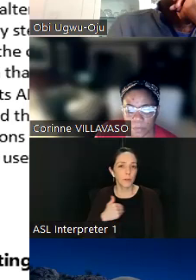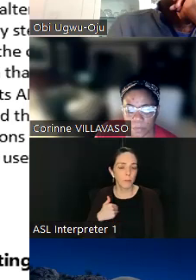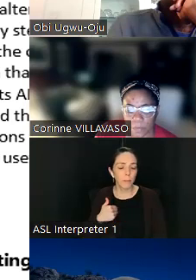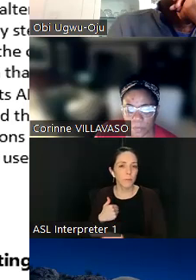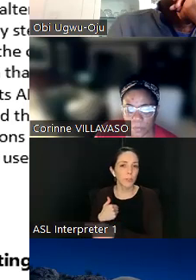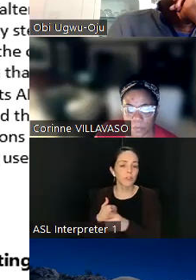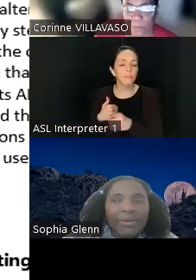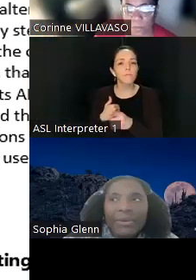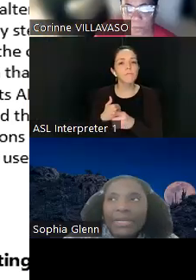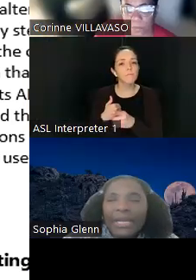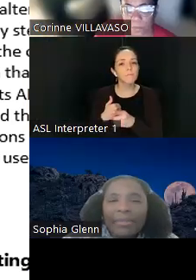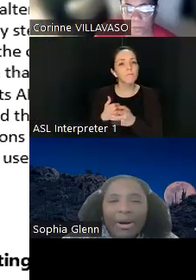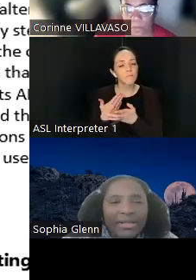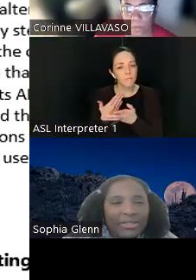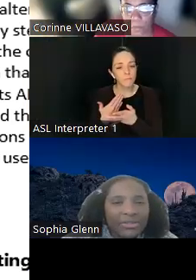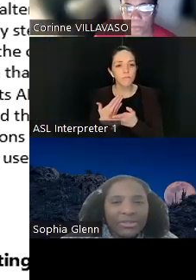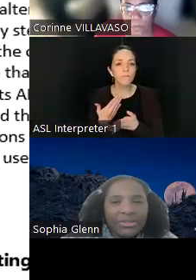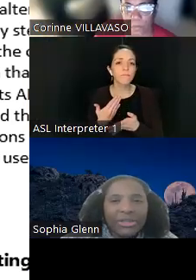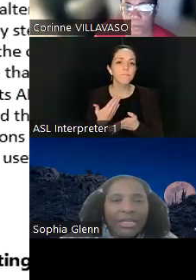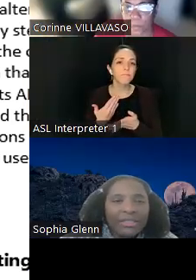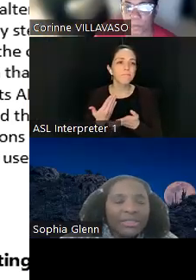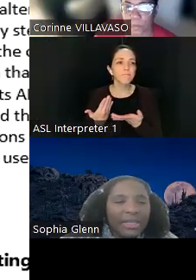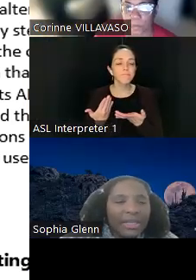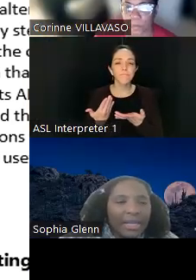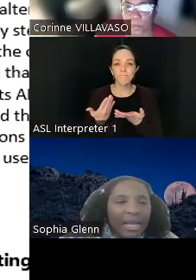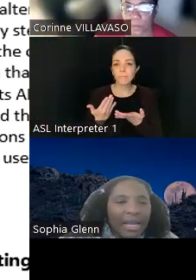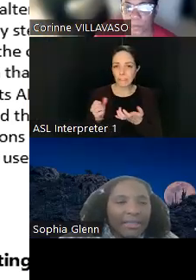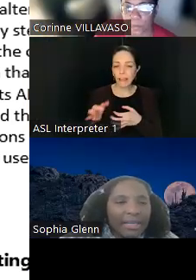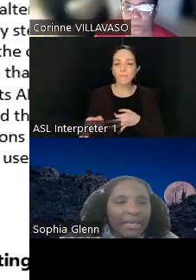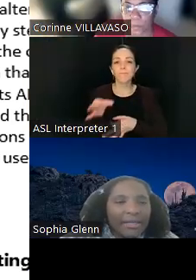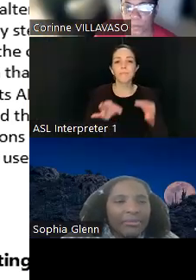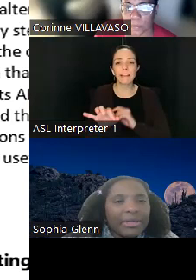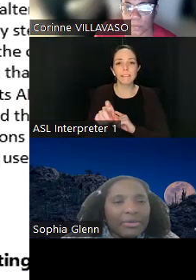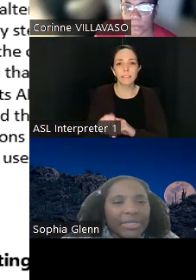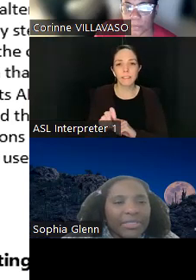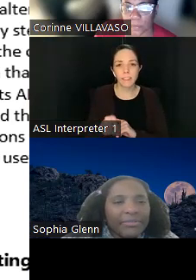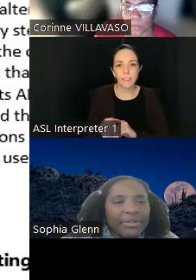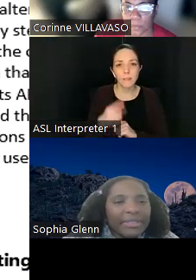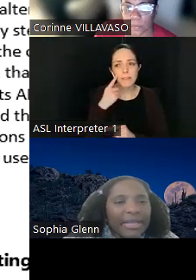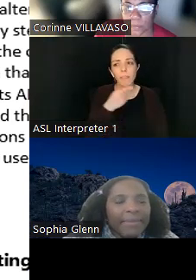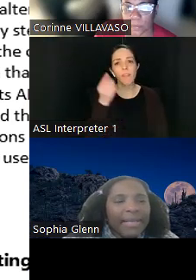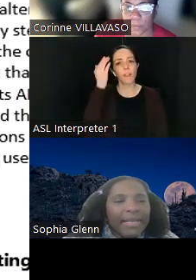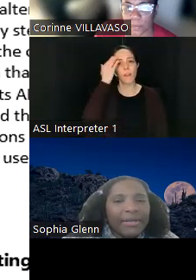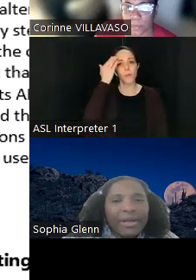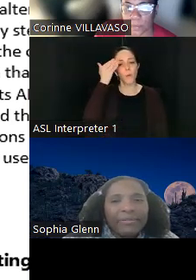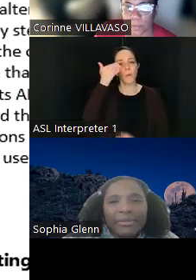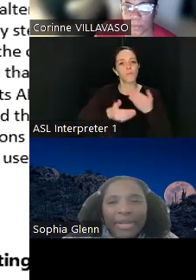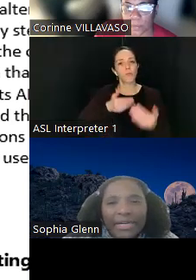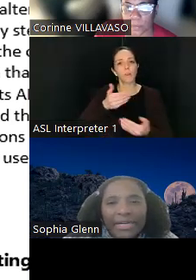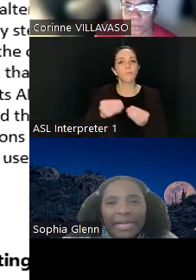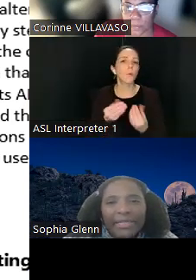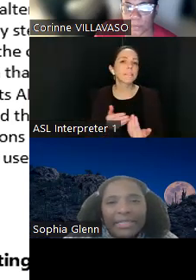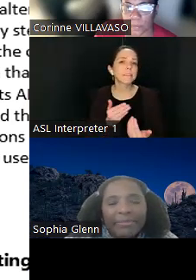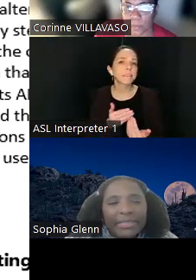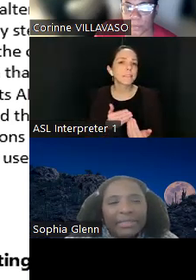used as alternatives. That way we can keep our institutional knowledge and it'll be a little easier for them to step in. They don't have to be